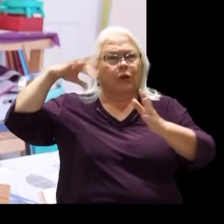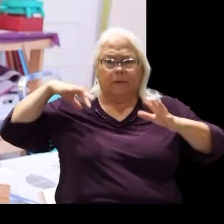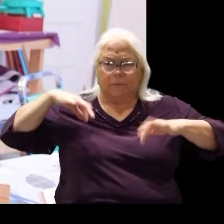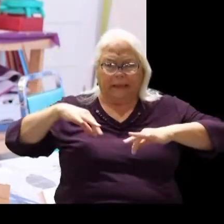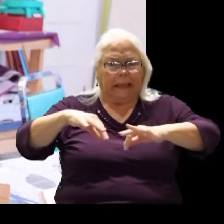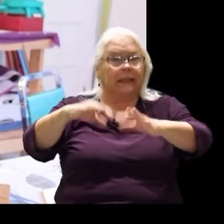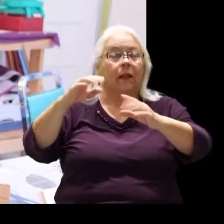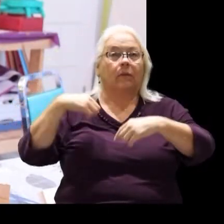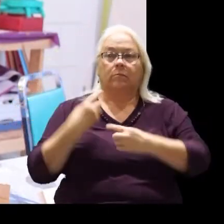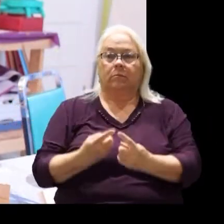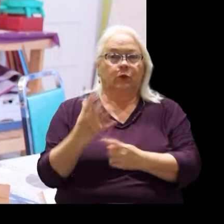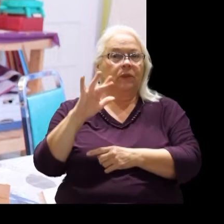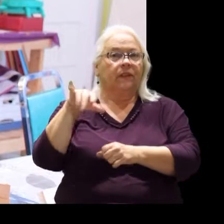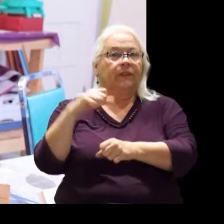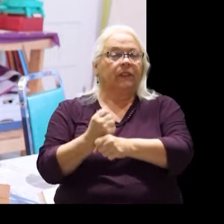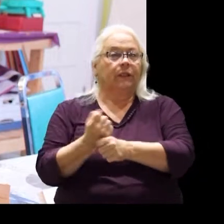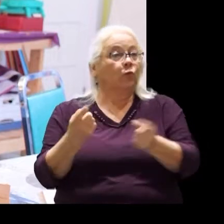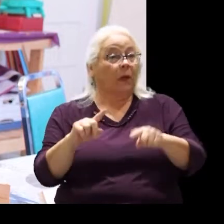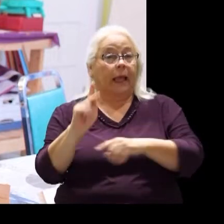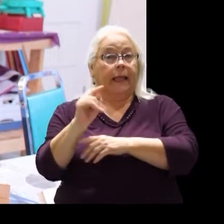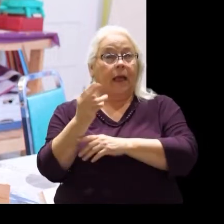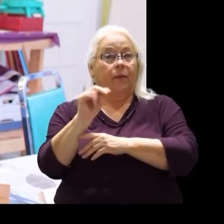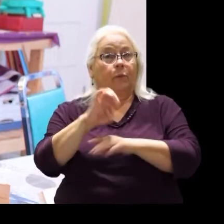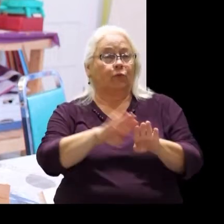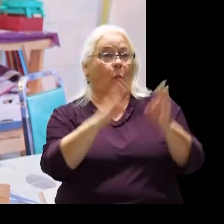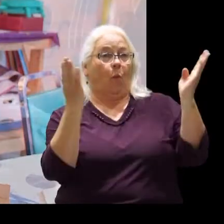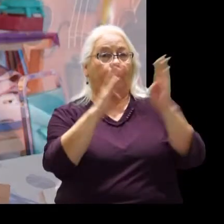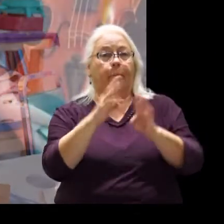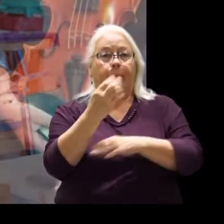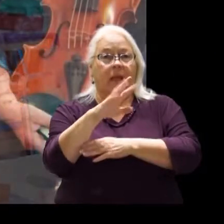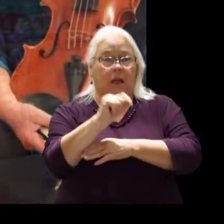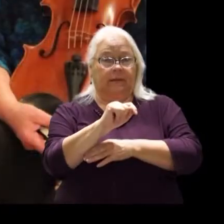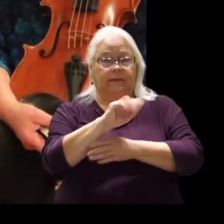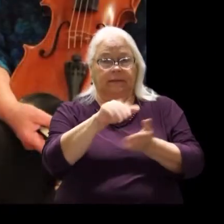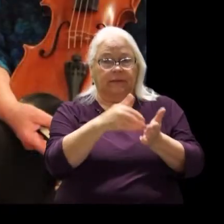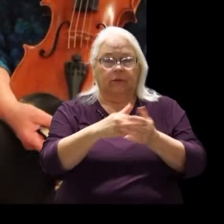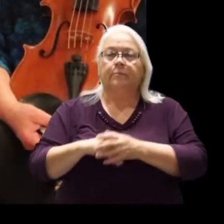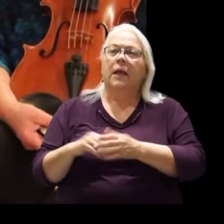doors of Heart Center 25 years ago. Going back a few years to